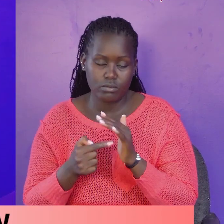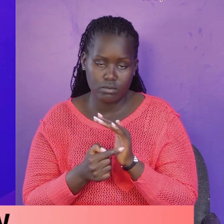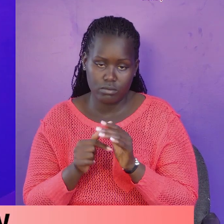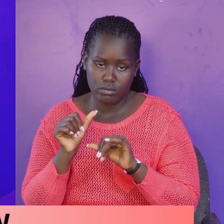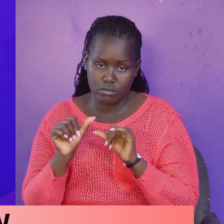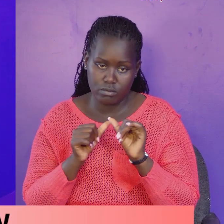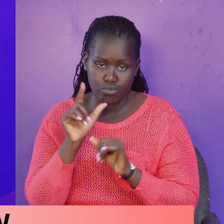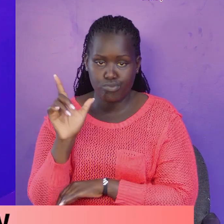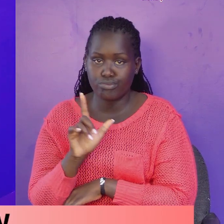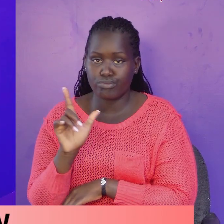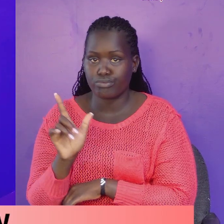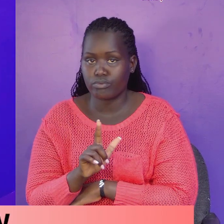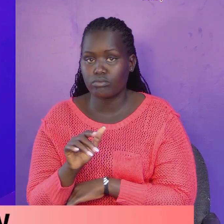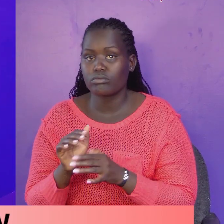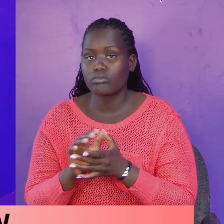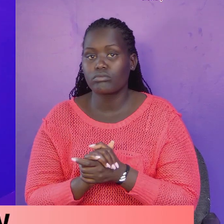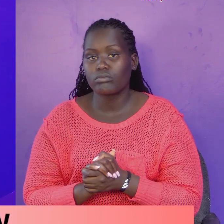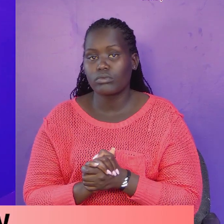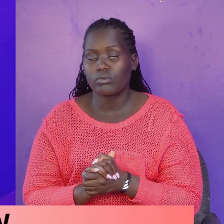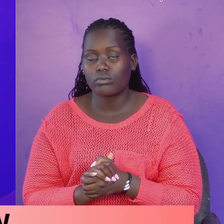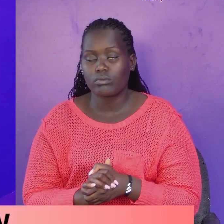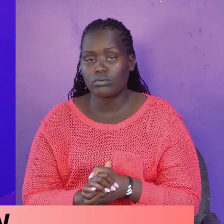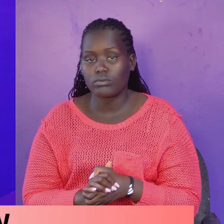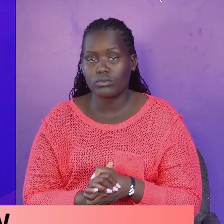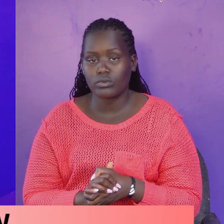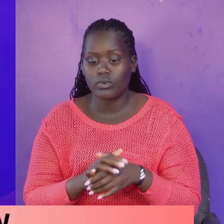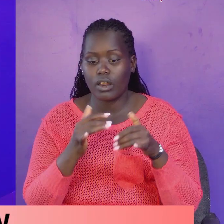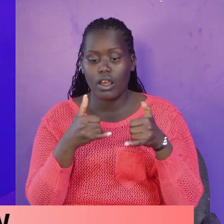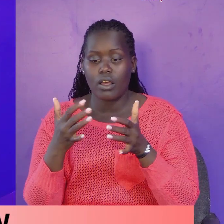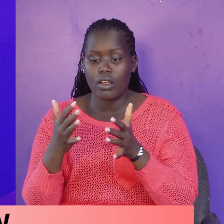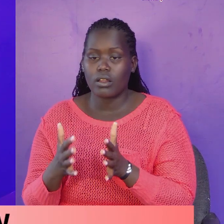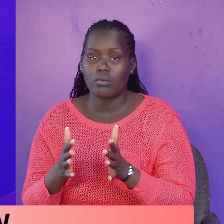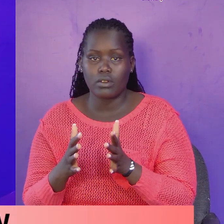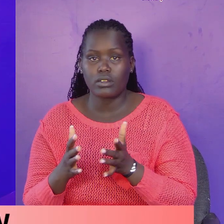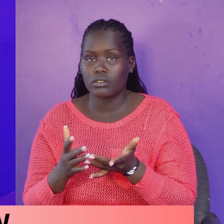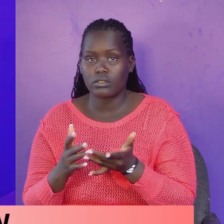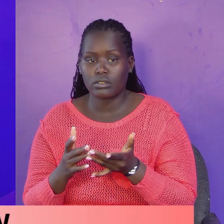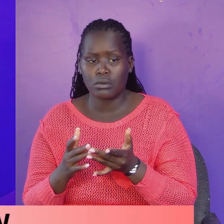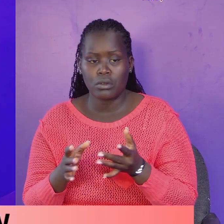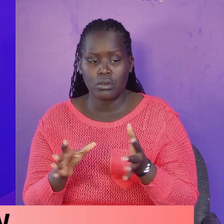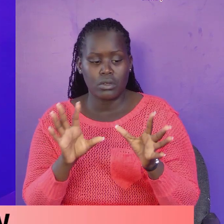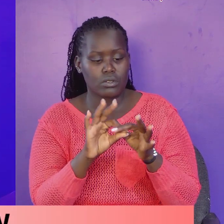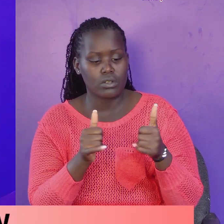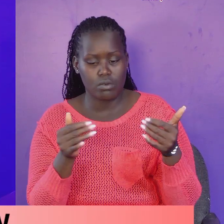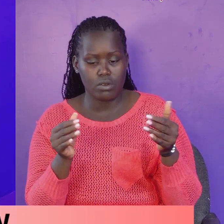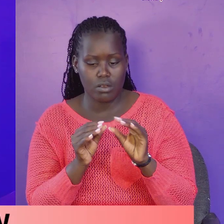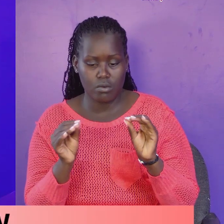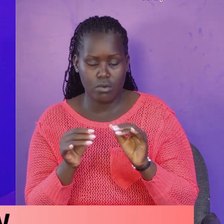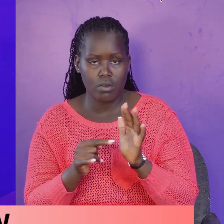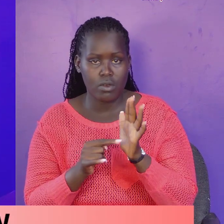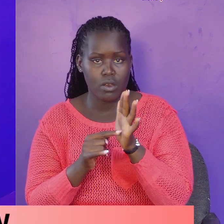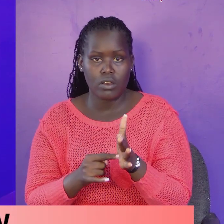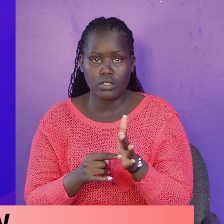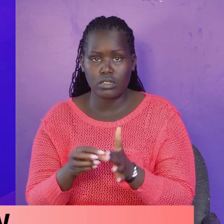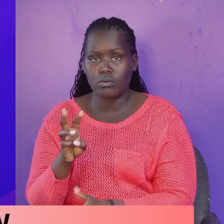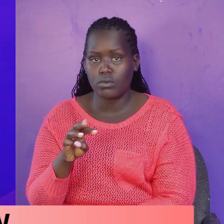Liverpool generally is that their players have not clicked so well. Yeah. Look at Florian Wirtz. Look at Musala